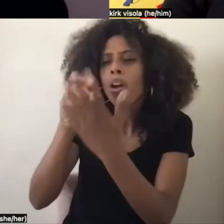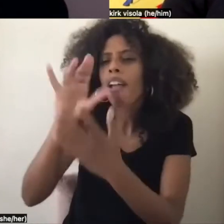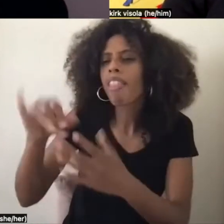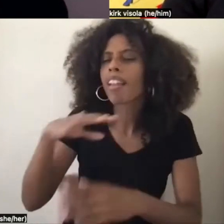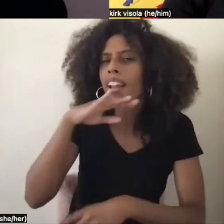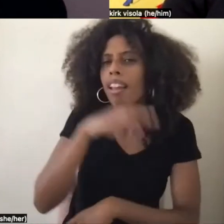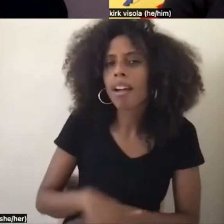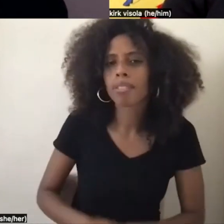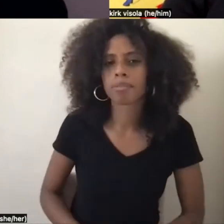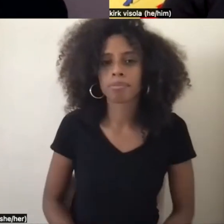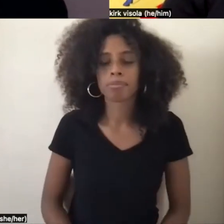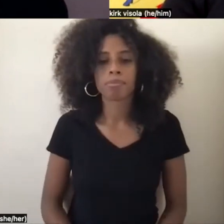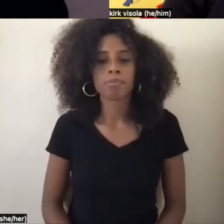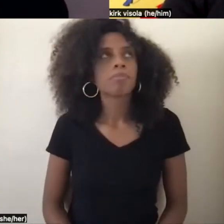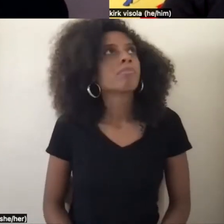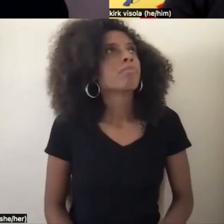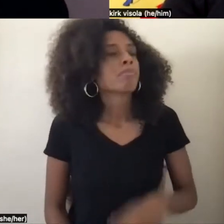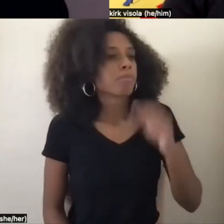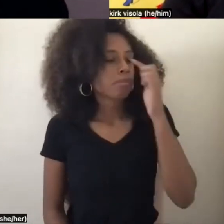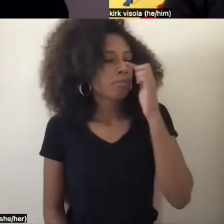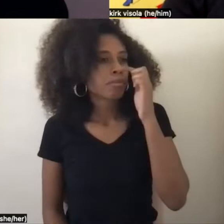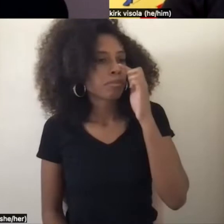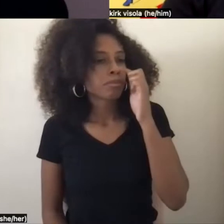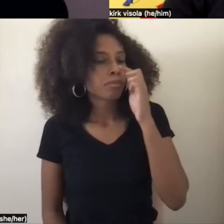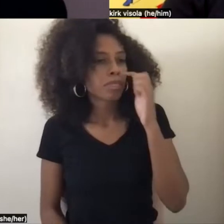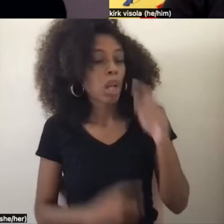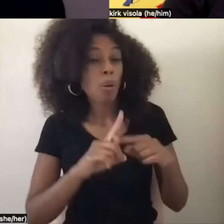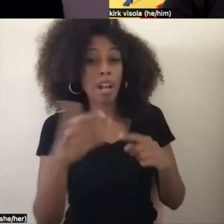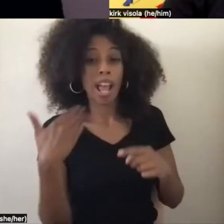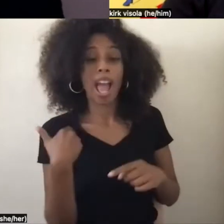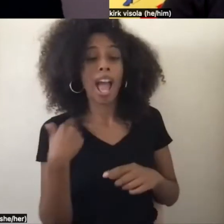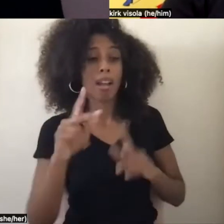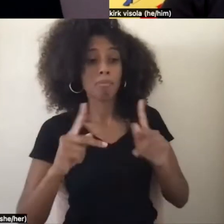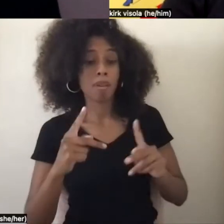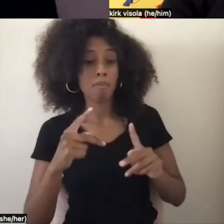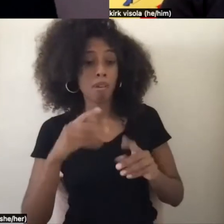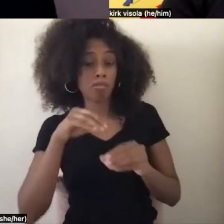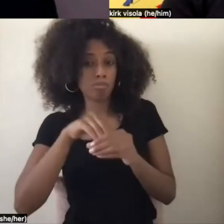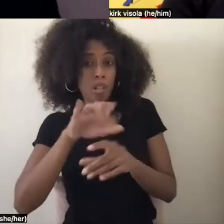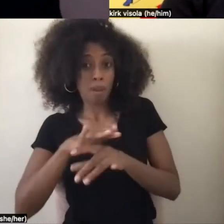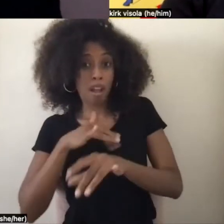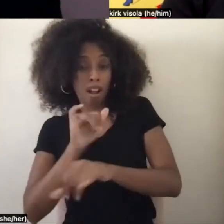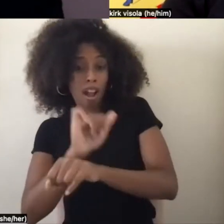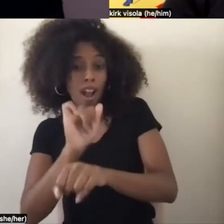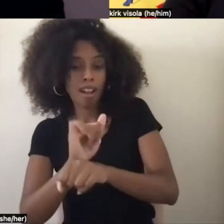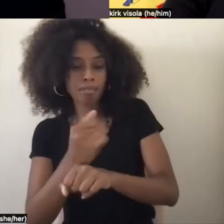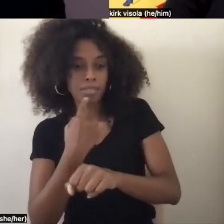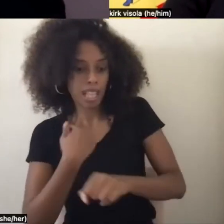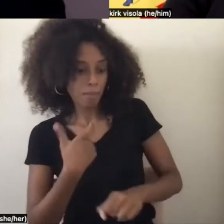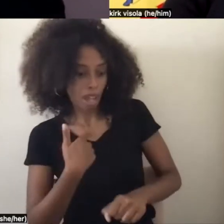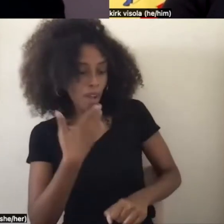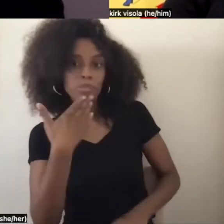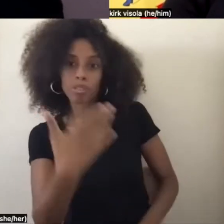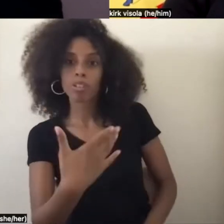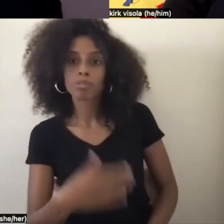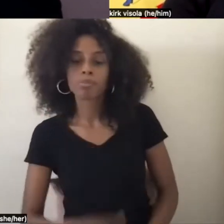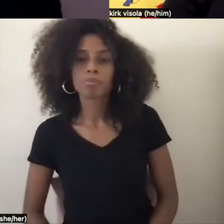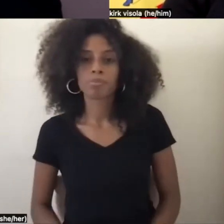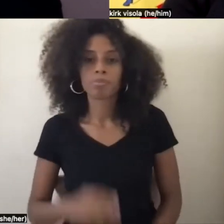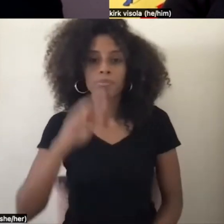When I had people who were really good in the field telling me that I was good. And, you know,